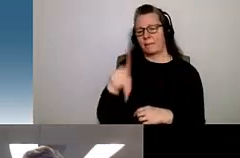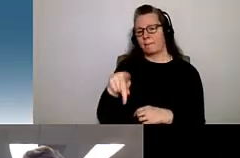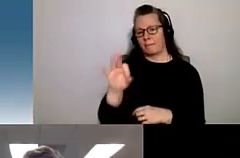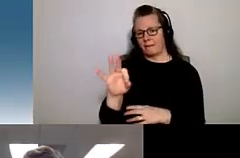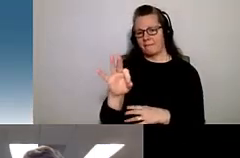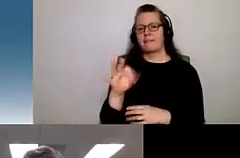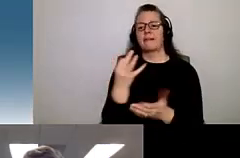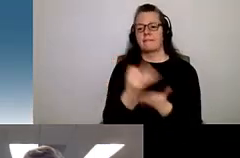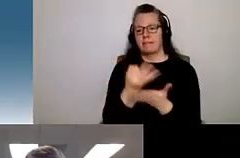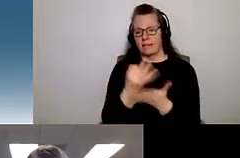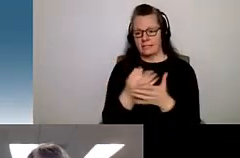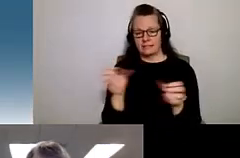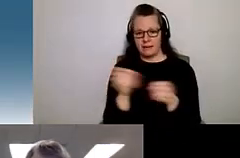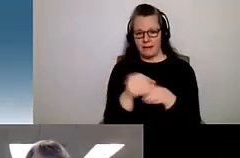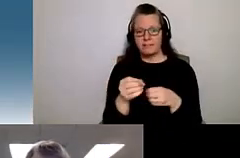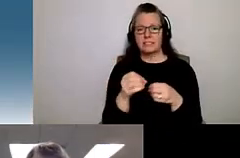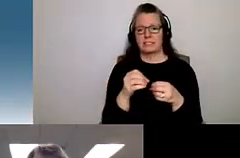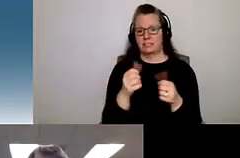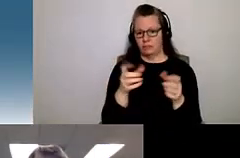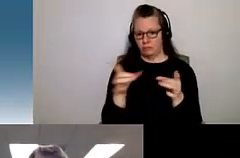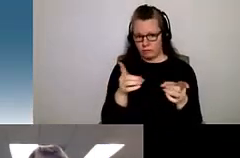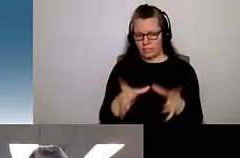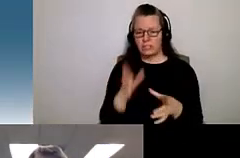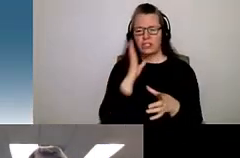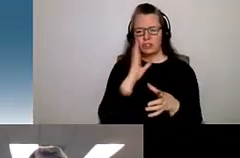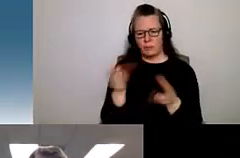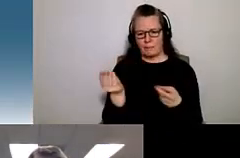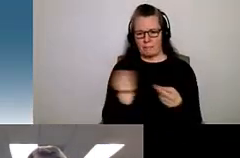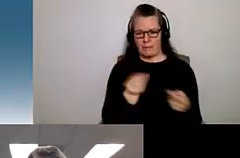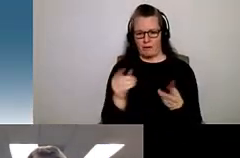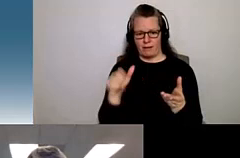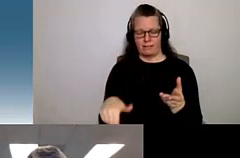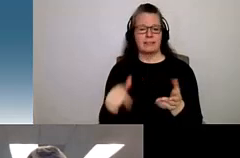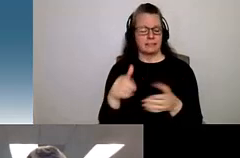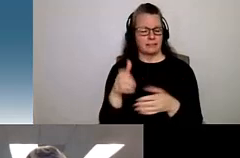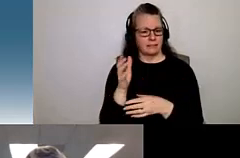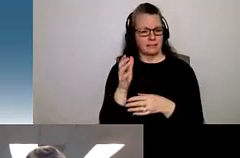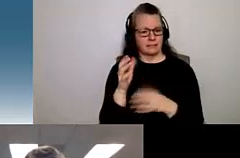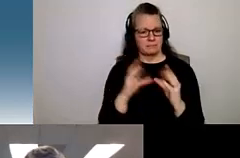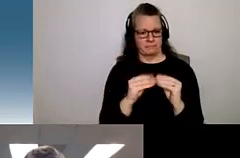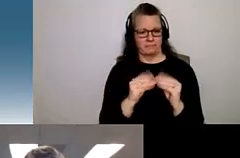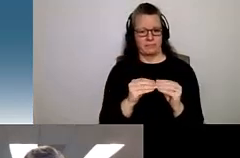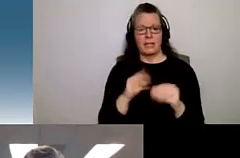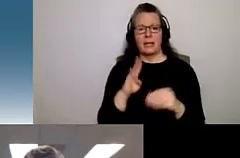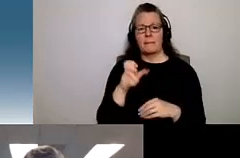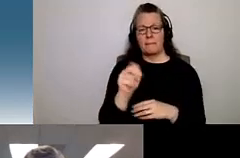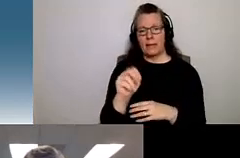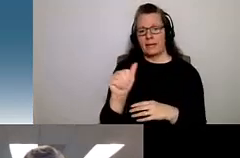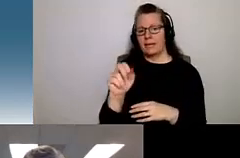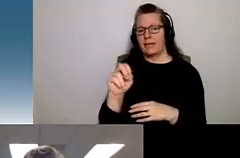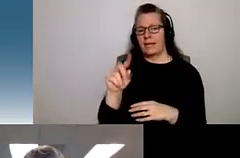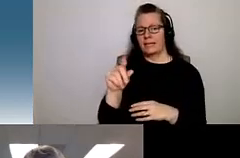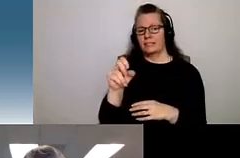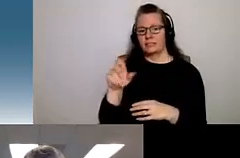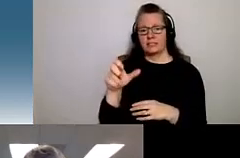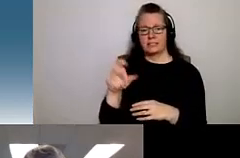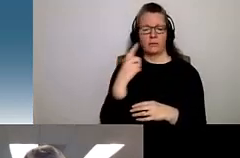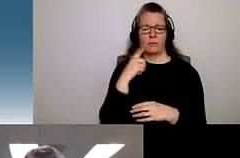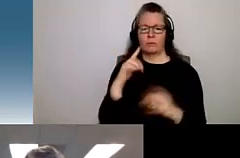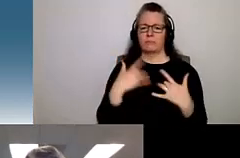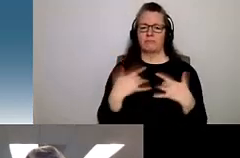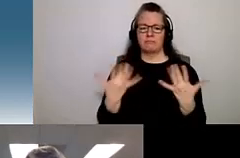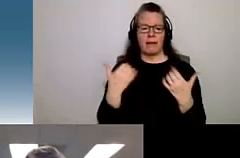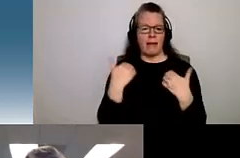Financing Division Director. She's going to moderate this session. Ben Anderson, we're so delighted to have Ben from CHA, who oversees the